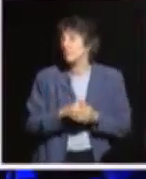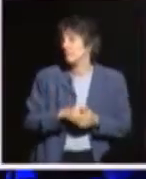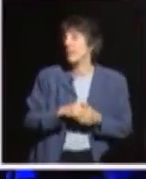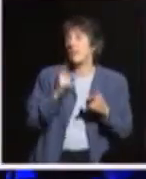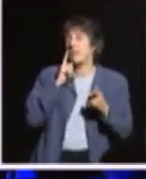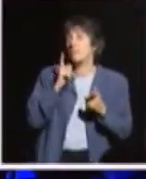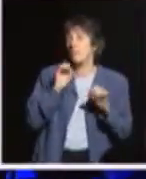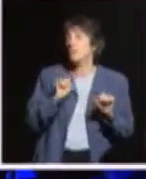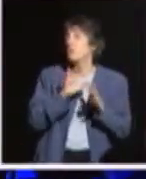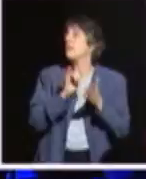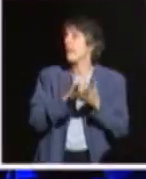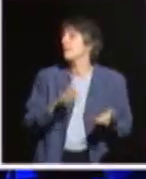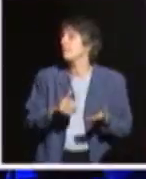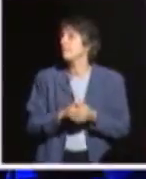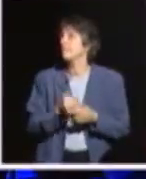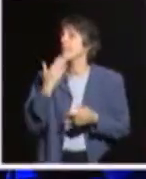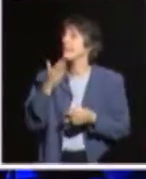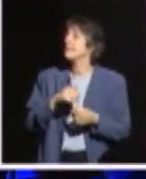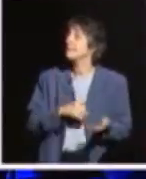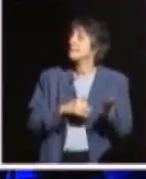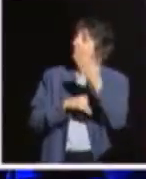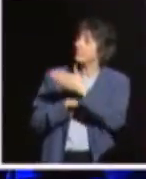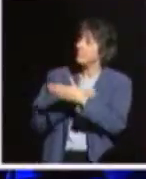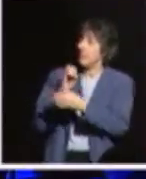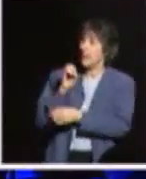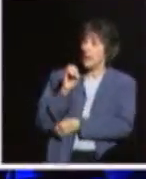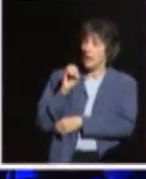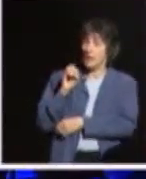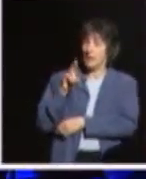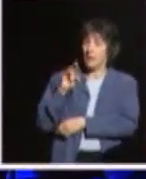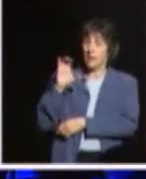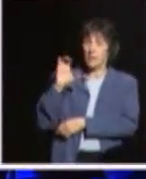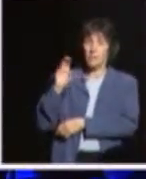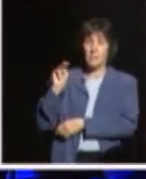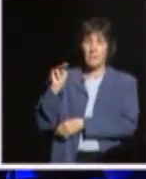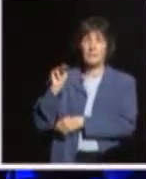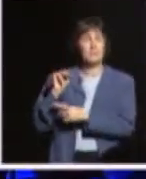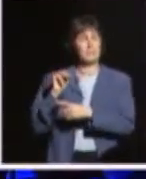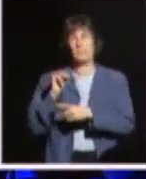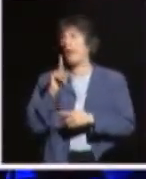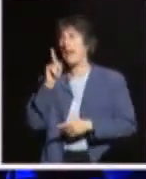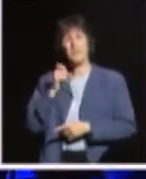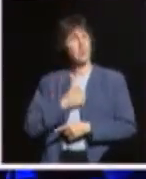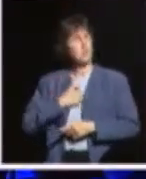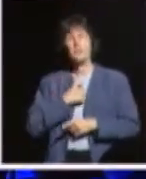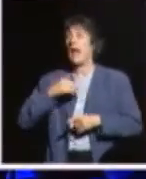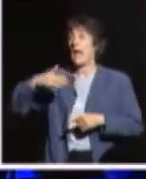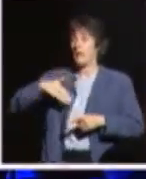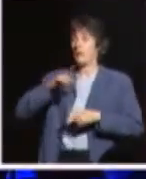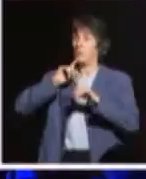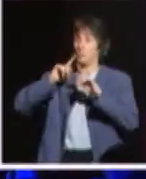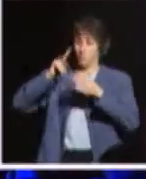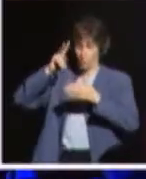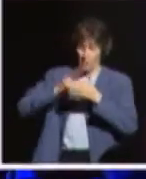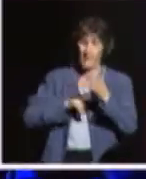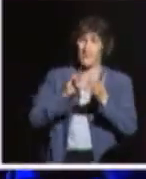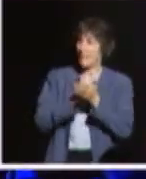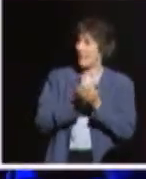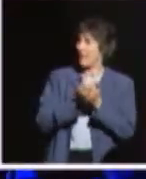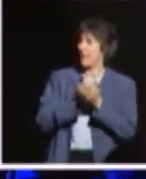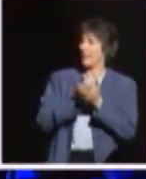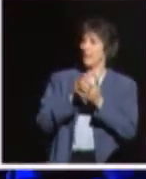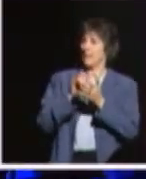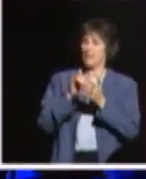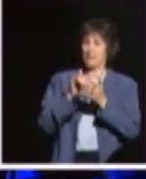Massa. Well, thank you, and I have to apologize. I have not had an opportunity to read that particular piece of